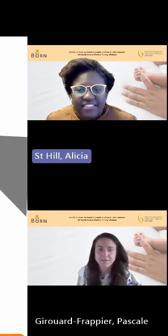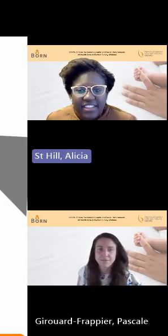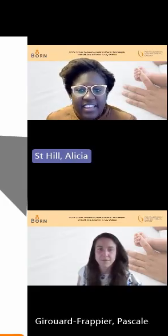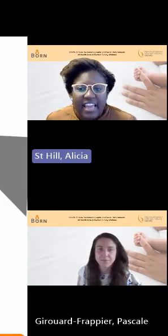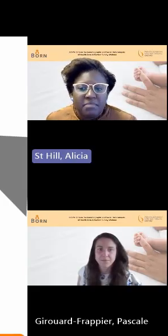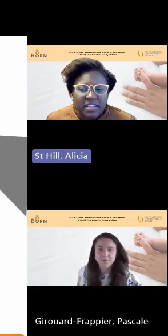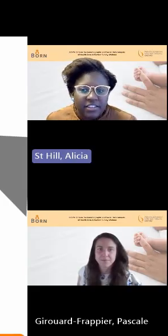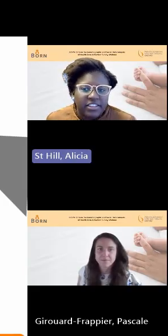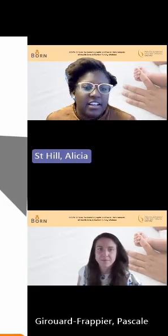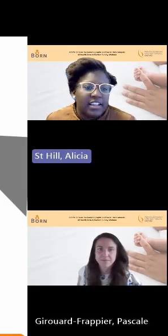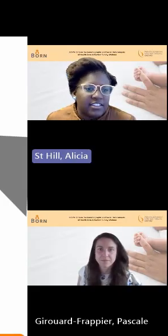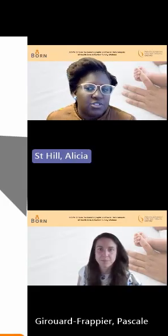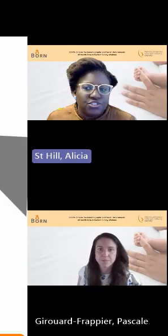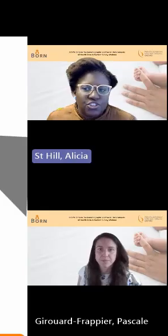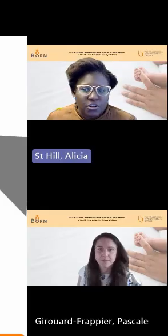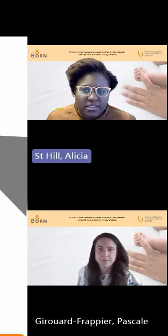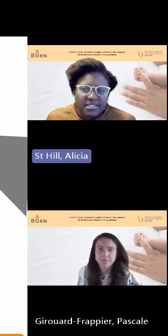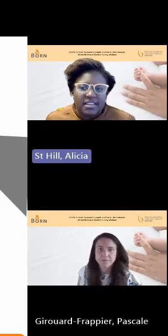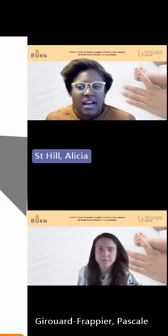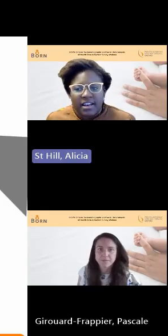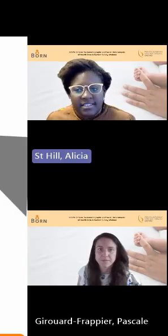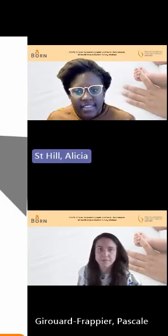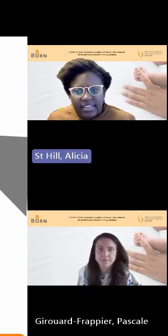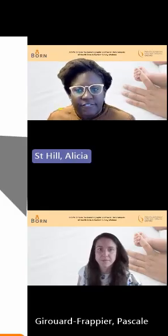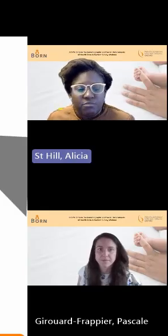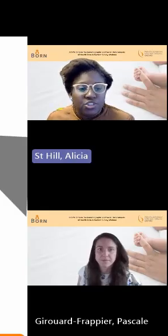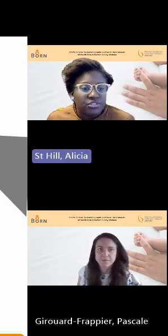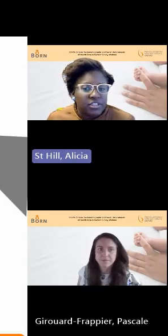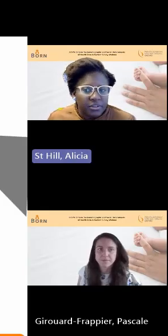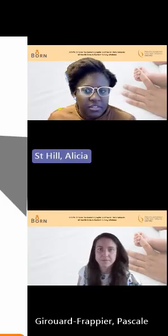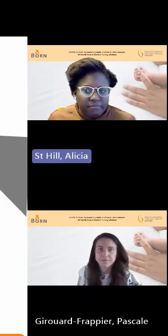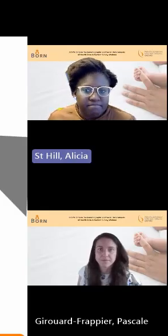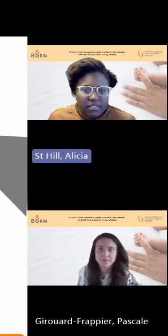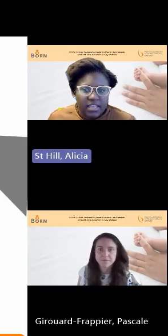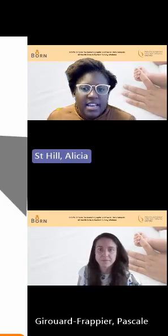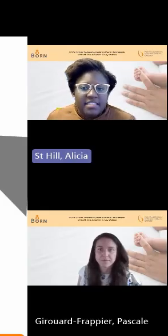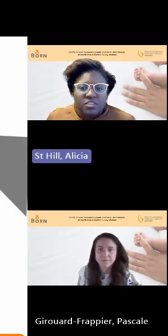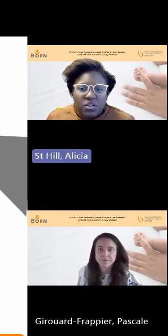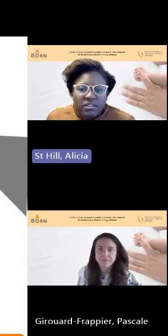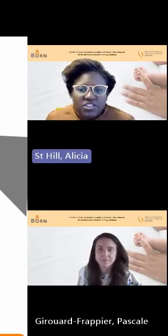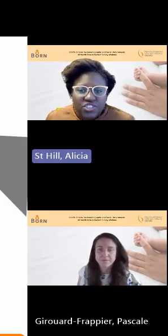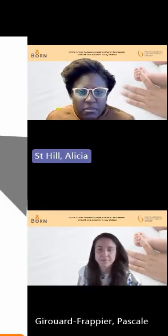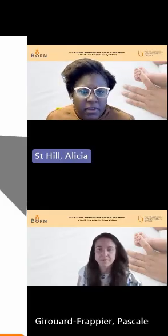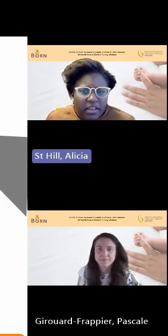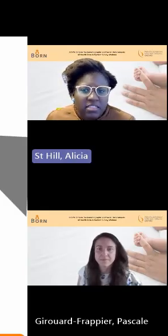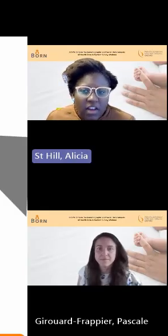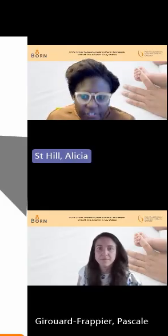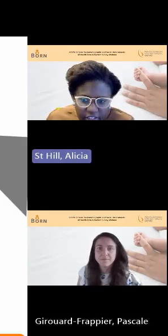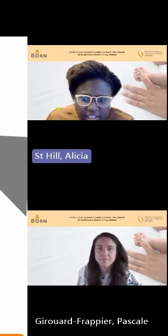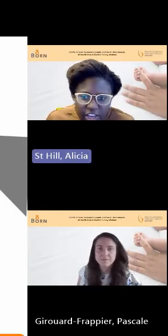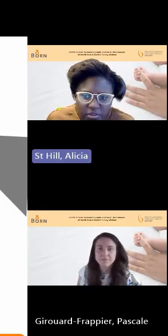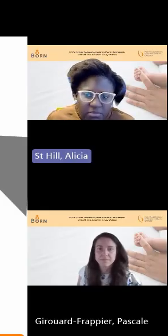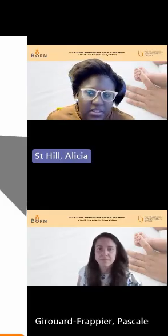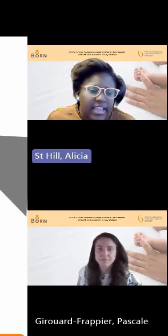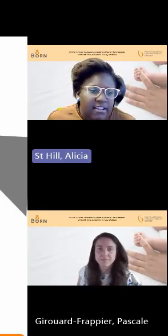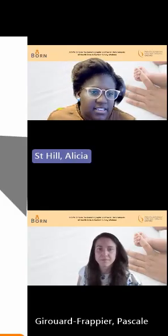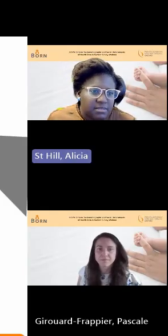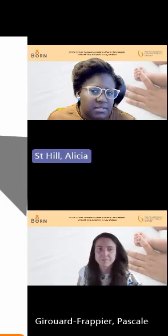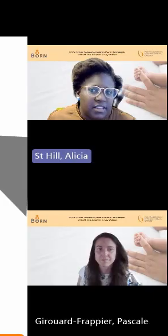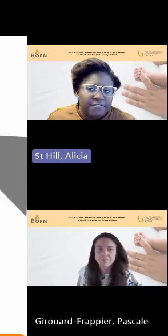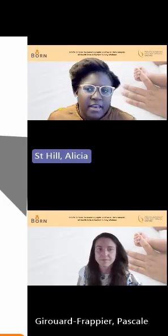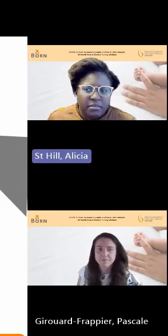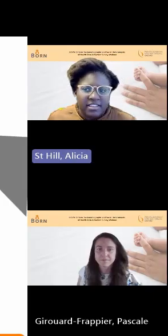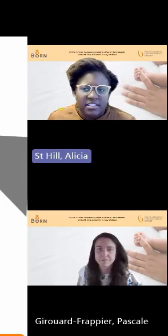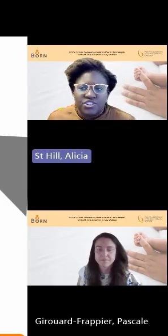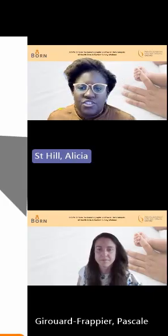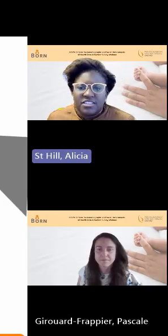how to safely and meaningfully collect social determinants data from children and youth. This work is shaped by thoughtful engagement with care